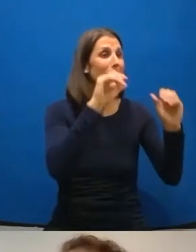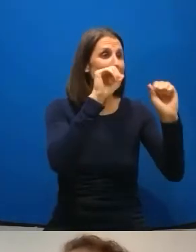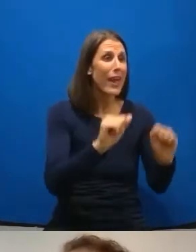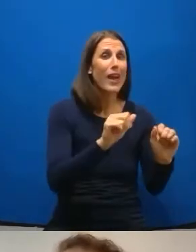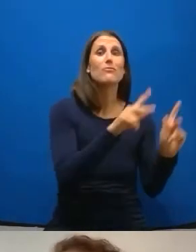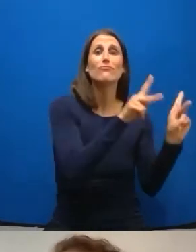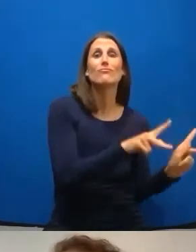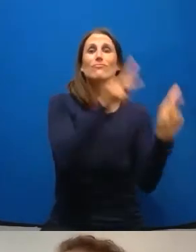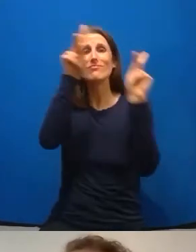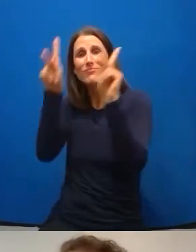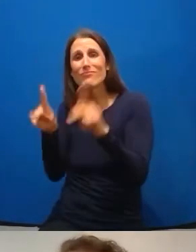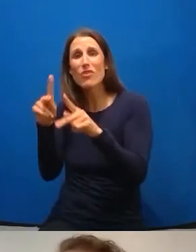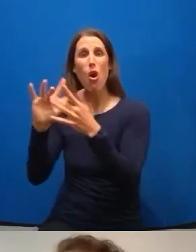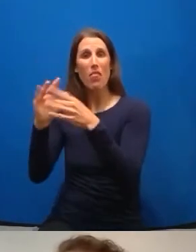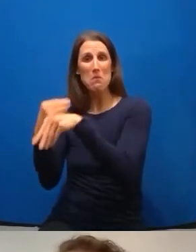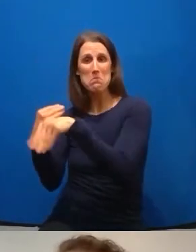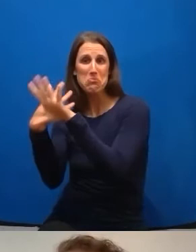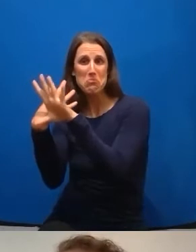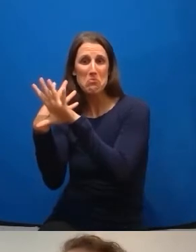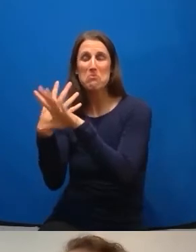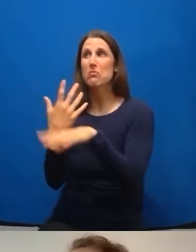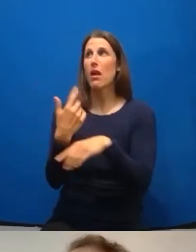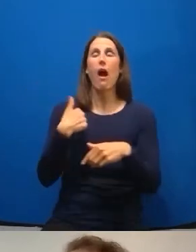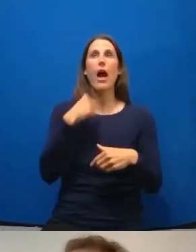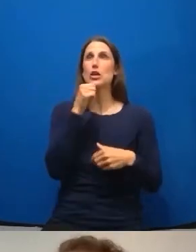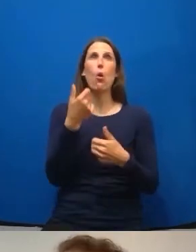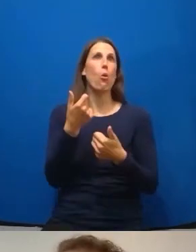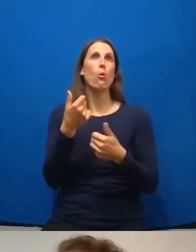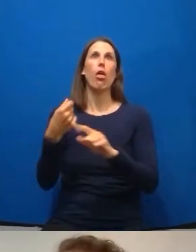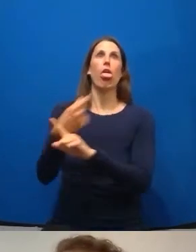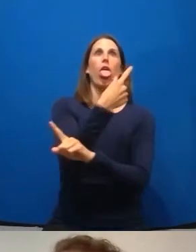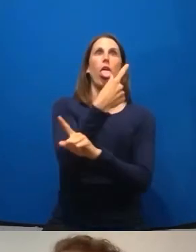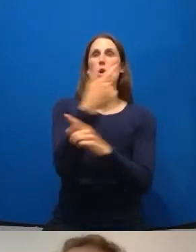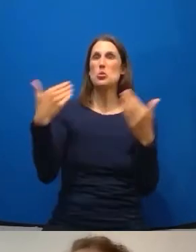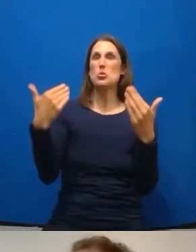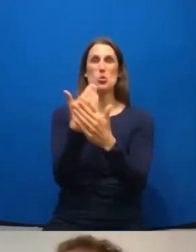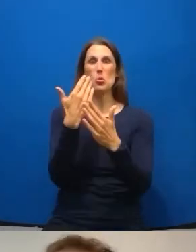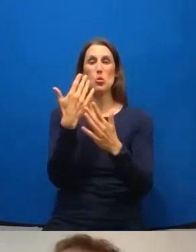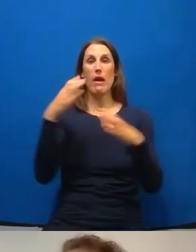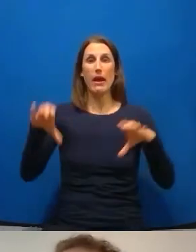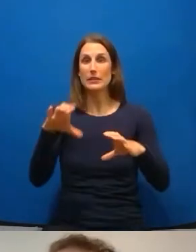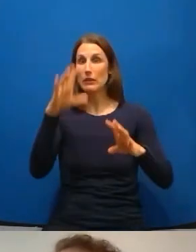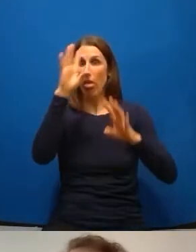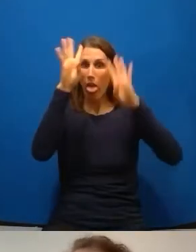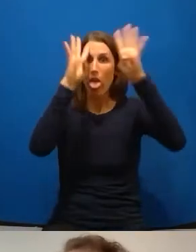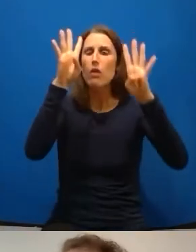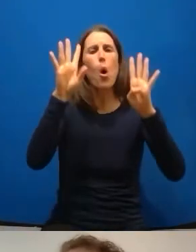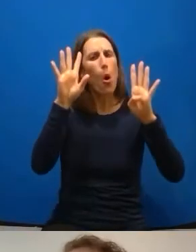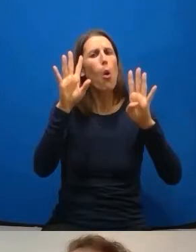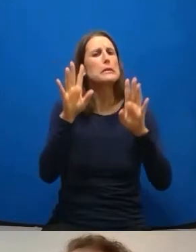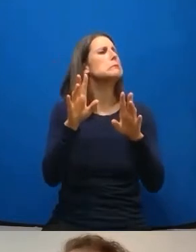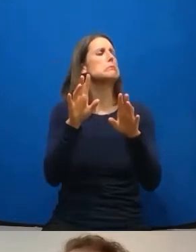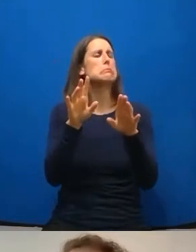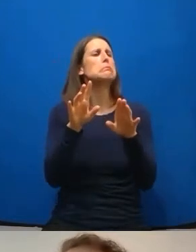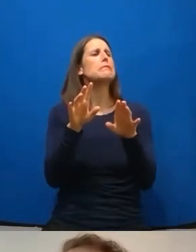going to do this wild activity that makes you do these wild things. It's like, no, we're doing this thing that we did 2 months ago. Yeah, it's in a new place, it's in